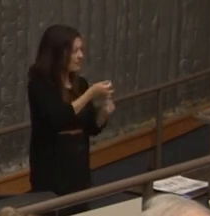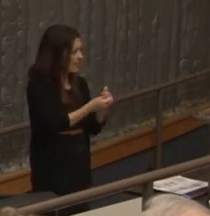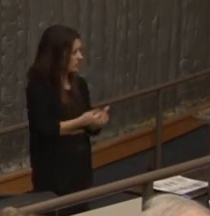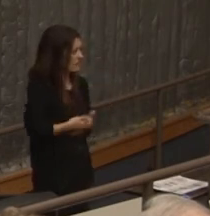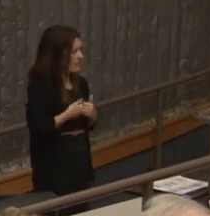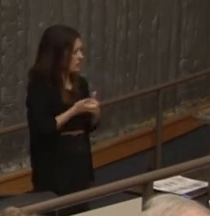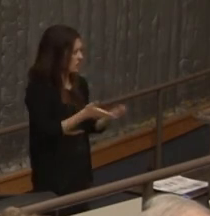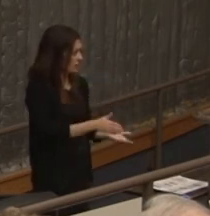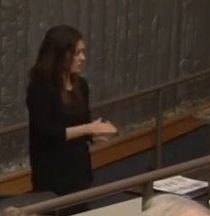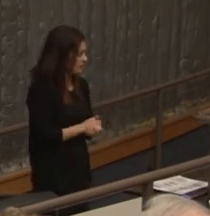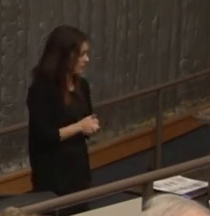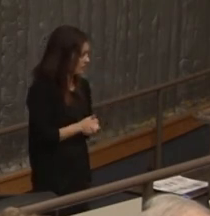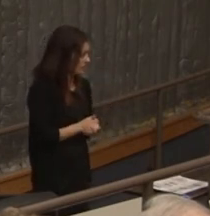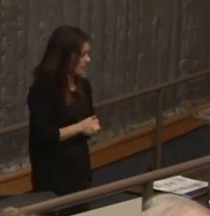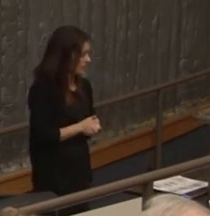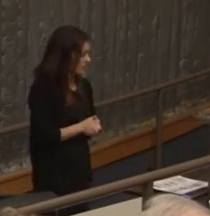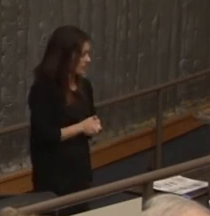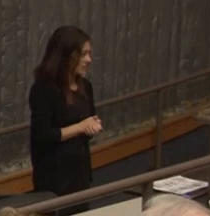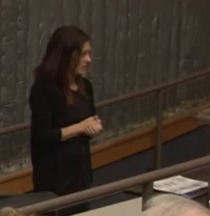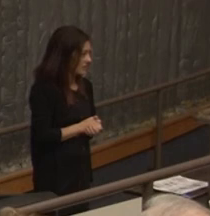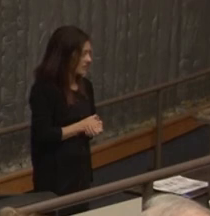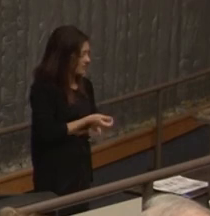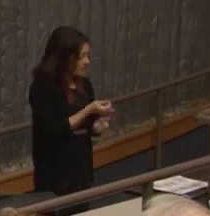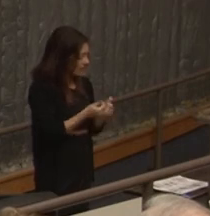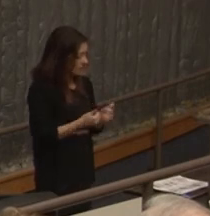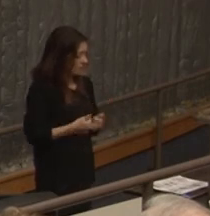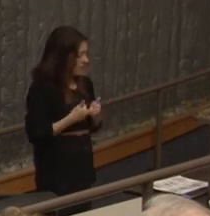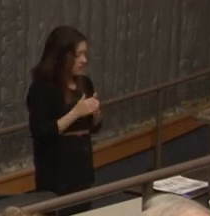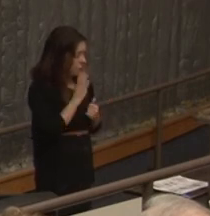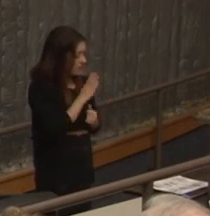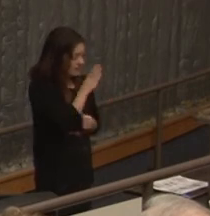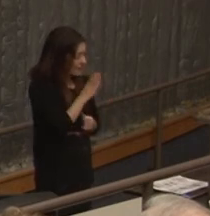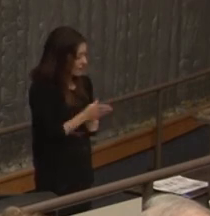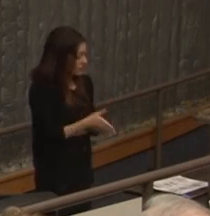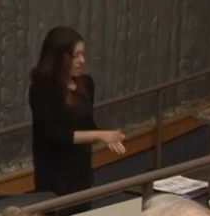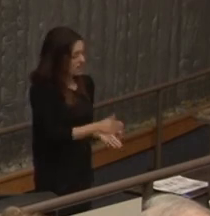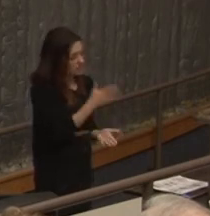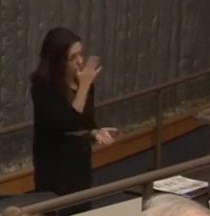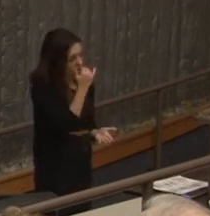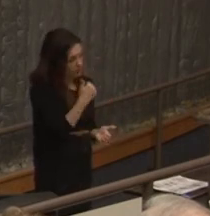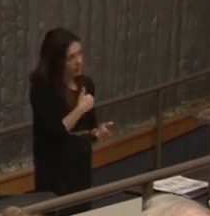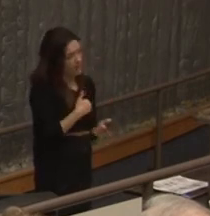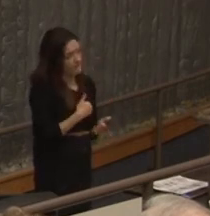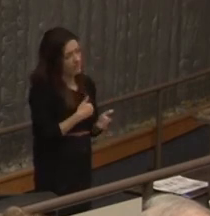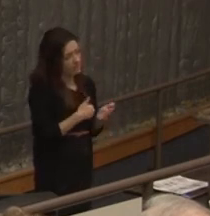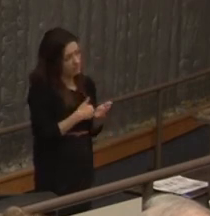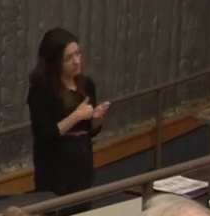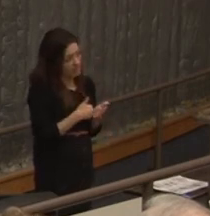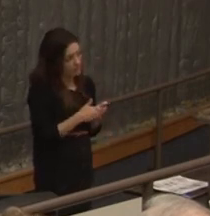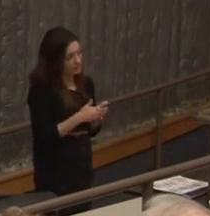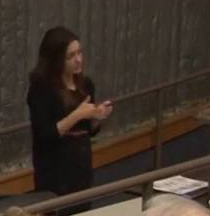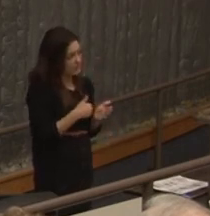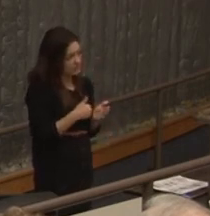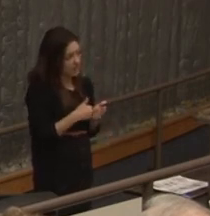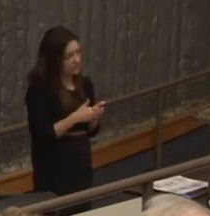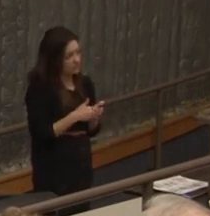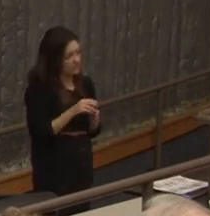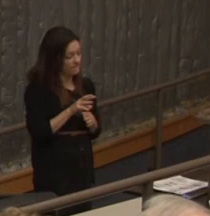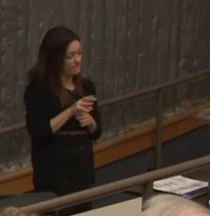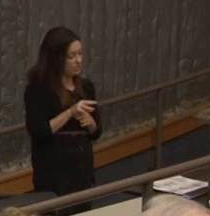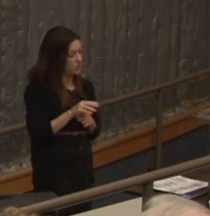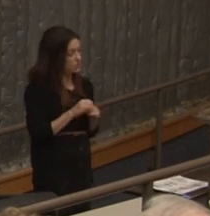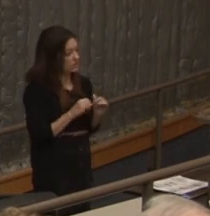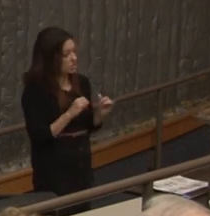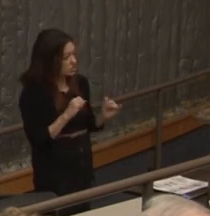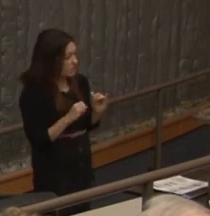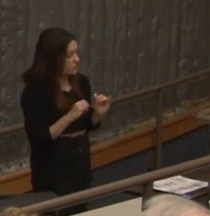dies? My first answer is that the last survivor will never die, because we have thousands and thousands of videotaped interviews,